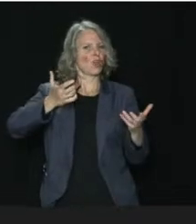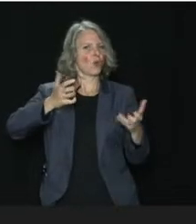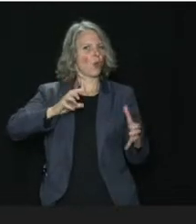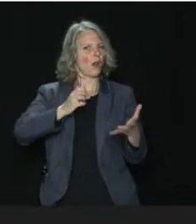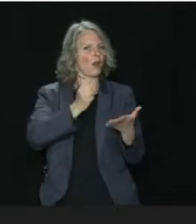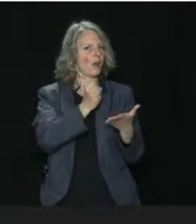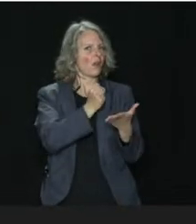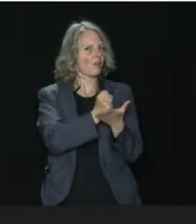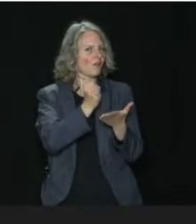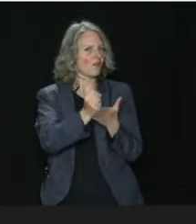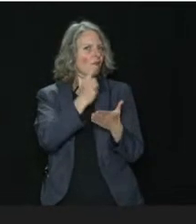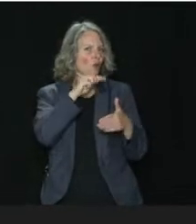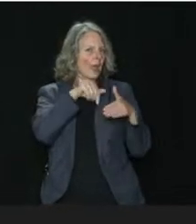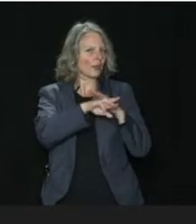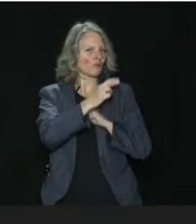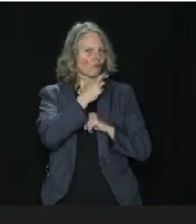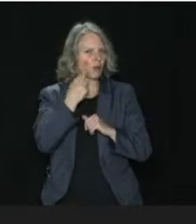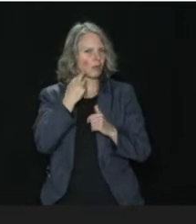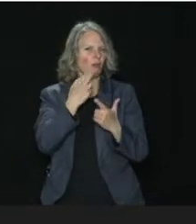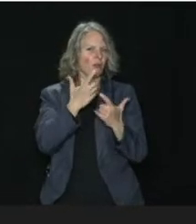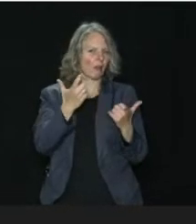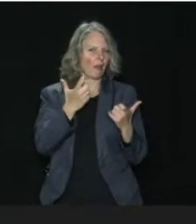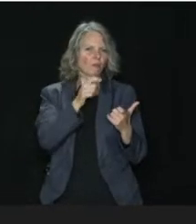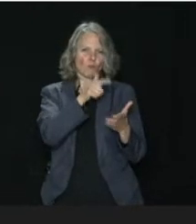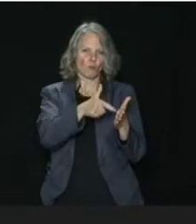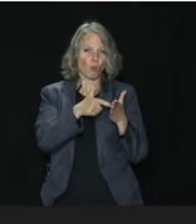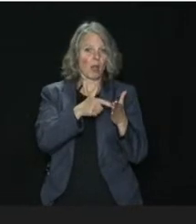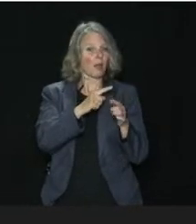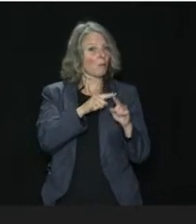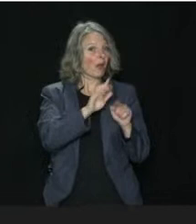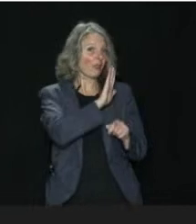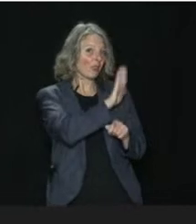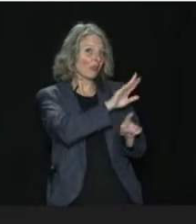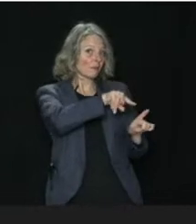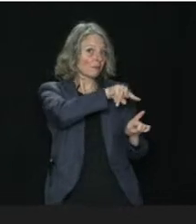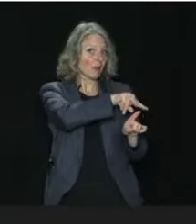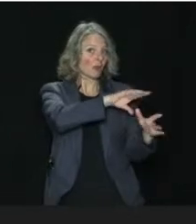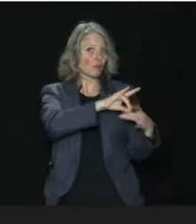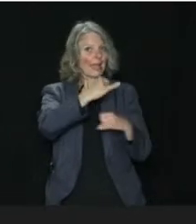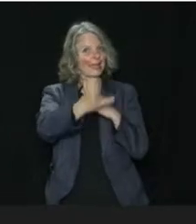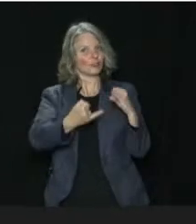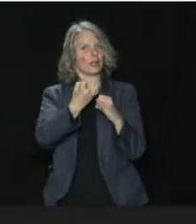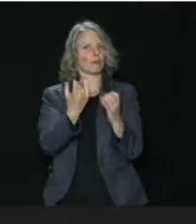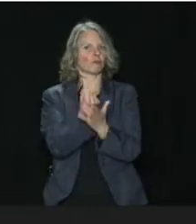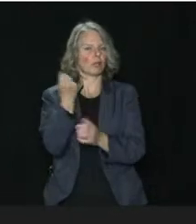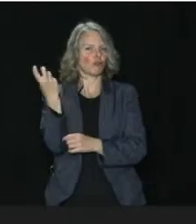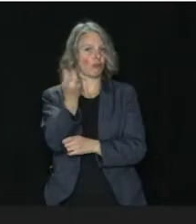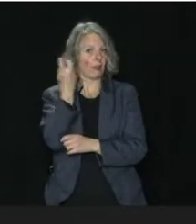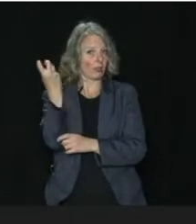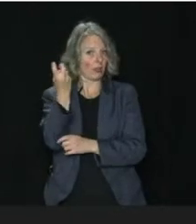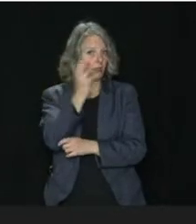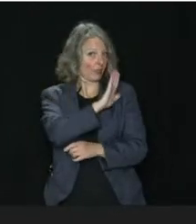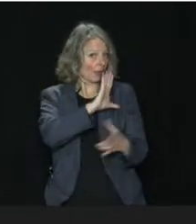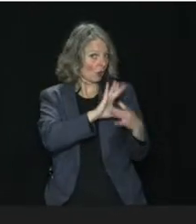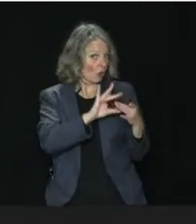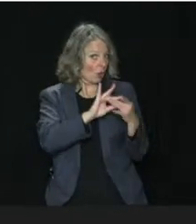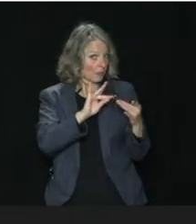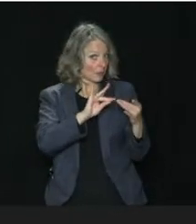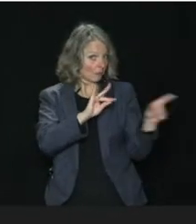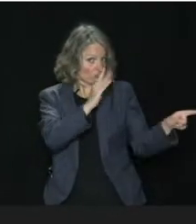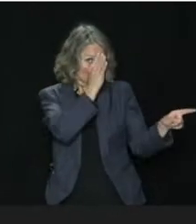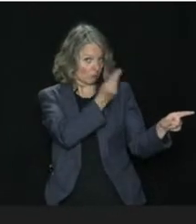to go to restaurants, et cetera, but what do you know what they think about this for international travel? And have they shared that with